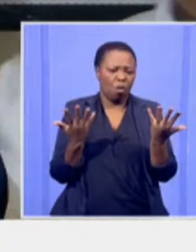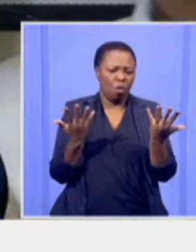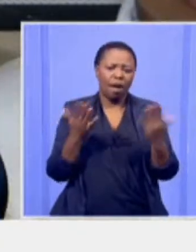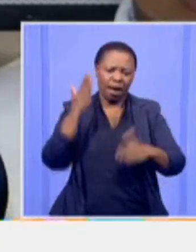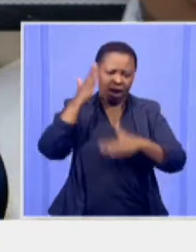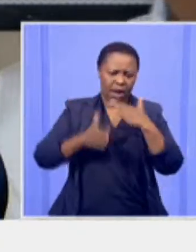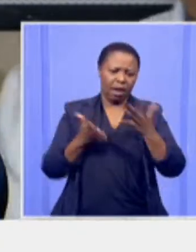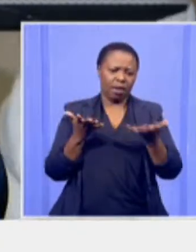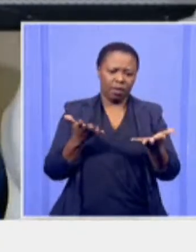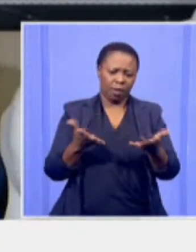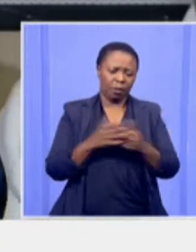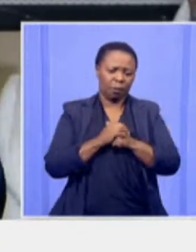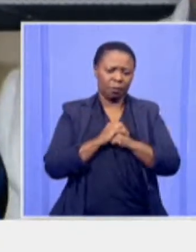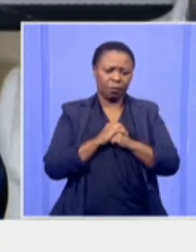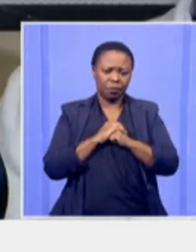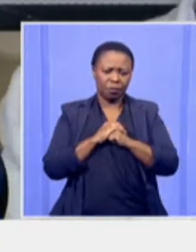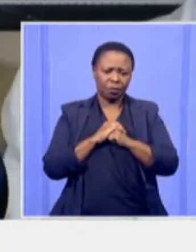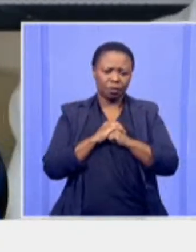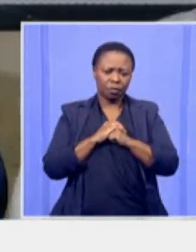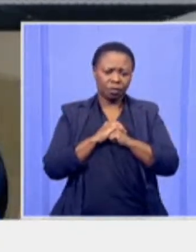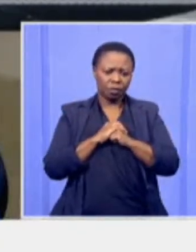there.